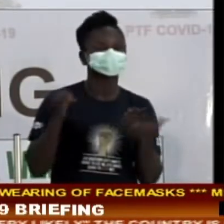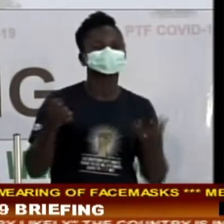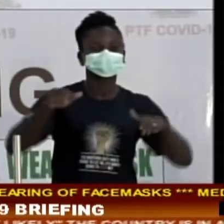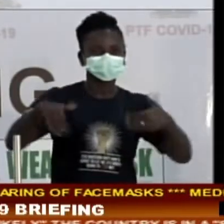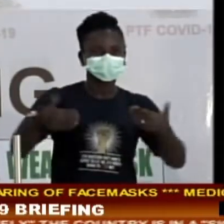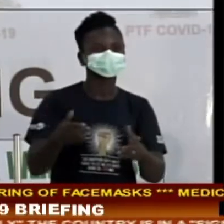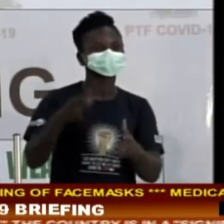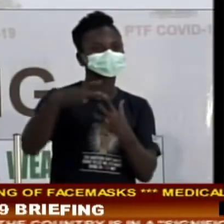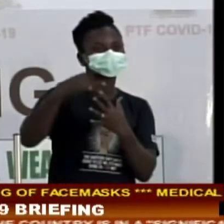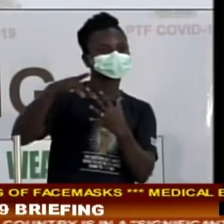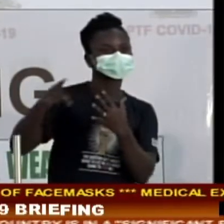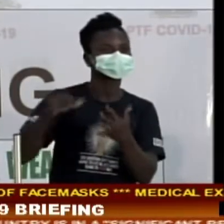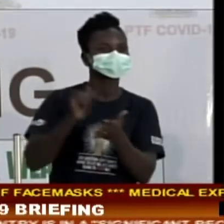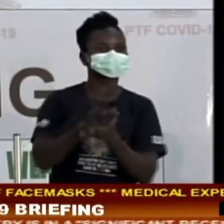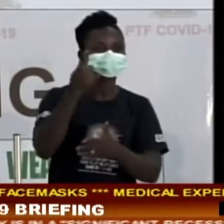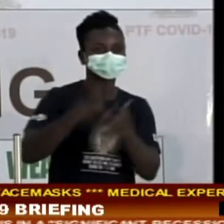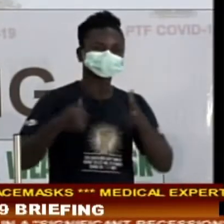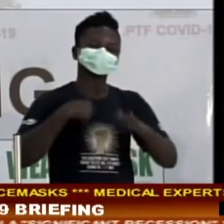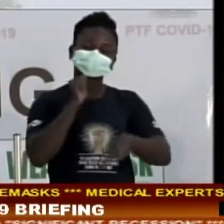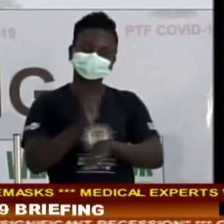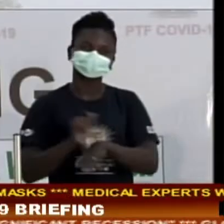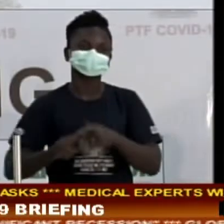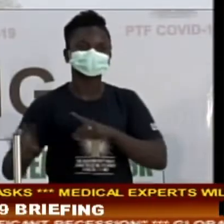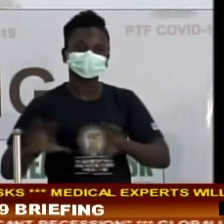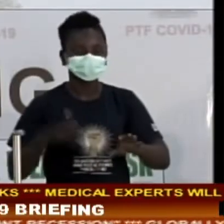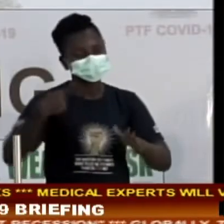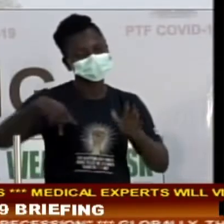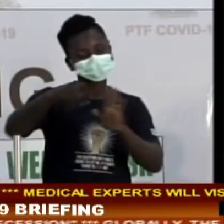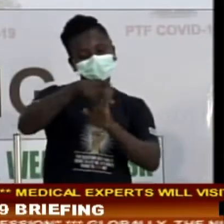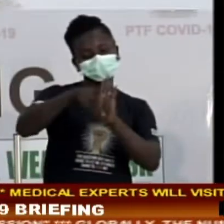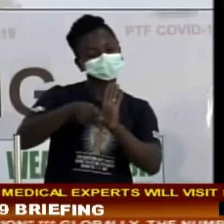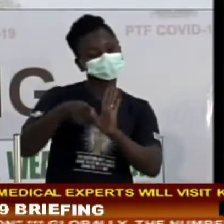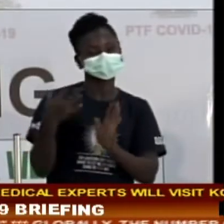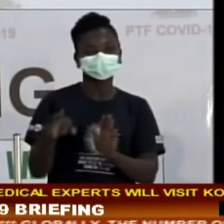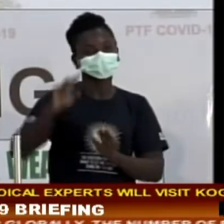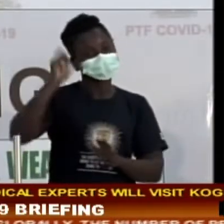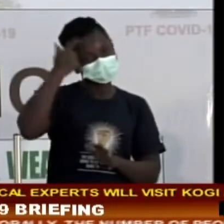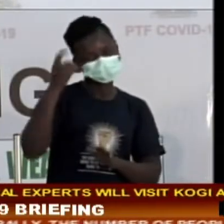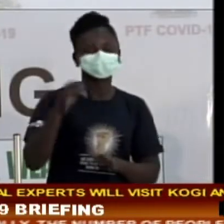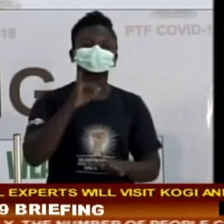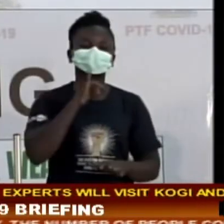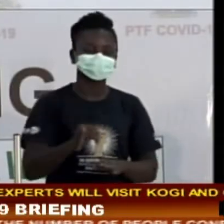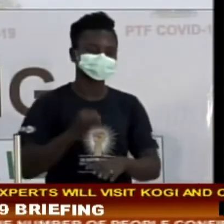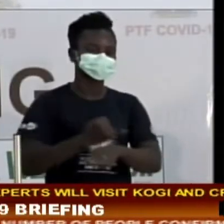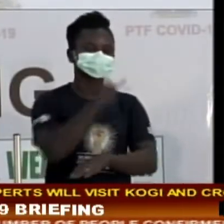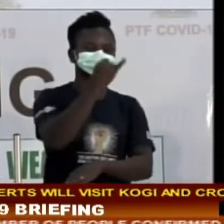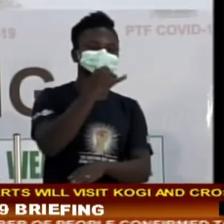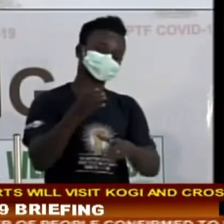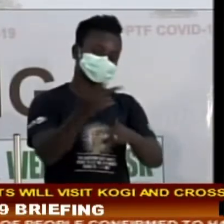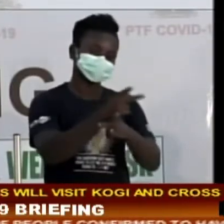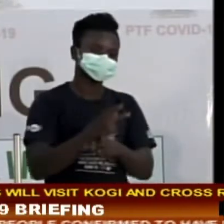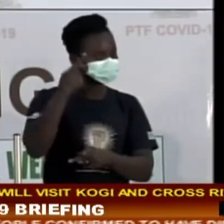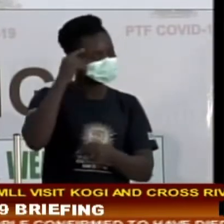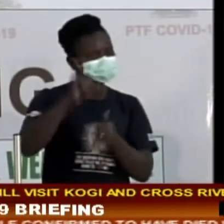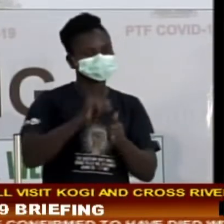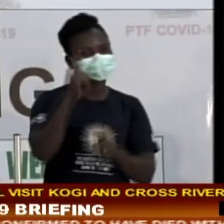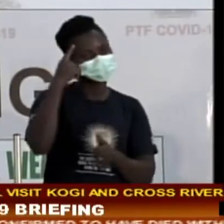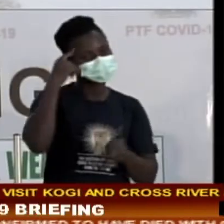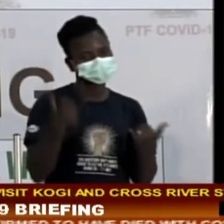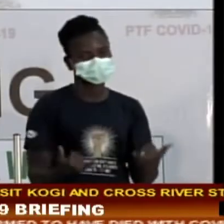alternative and that's what we working but the policy of government remains uh institutional care for everyone for